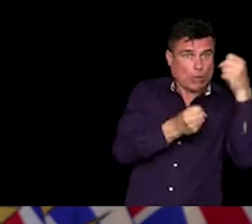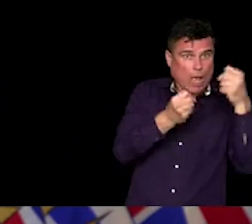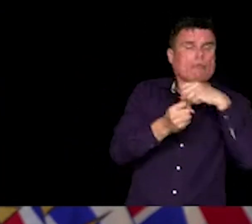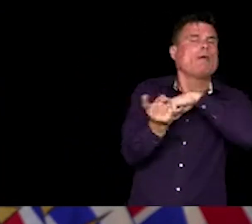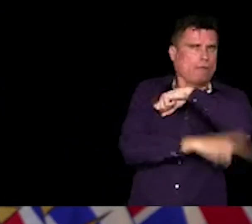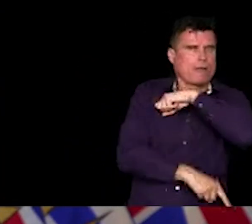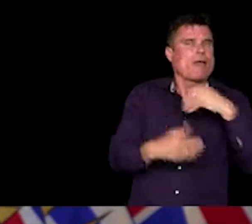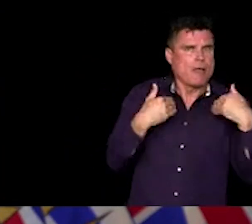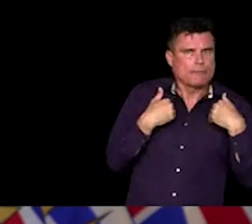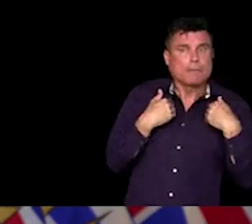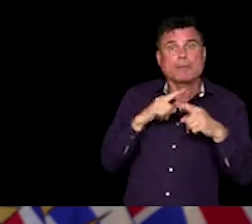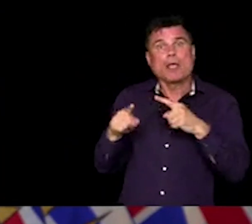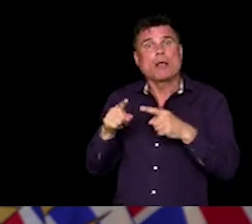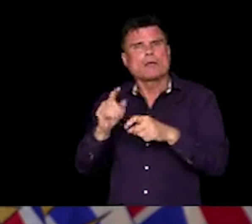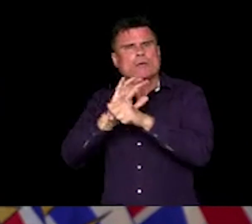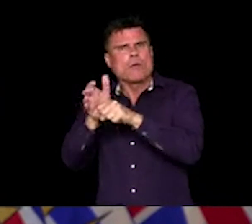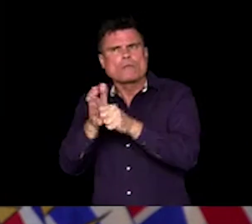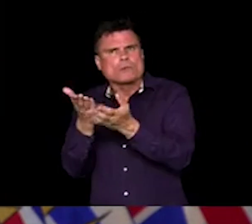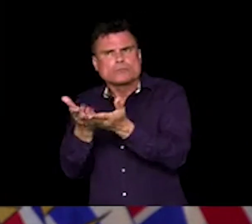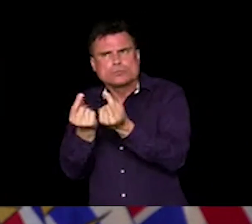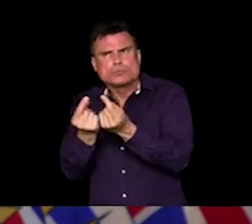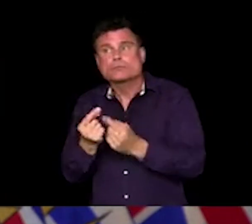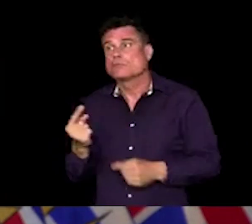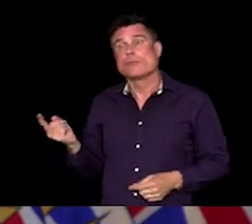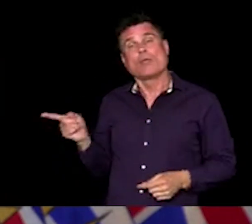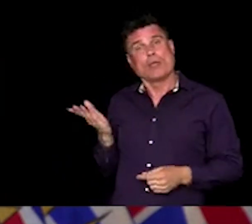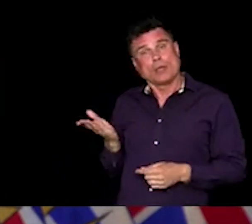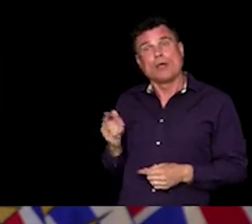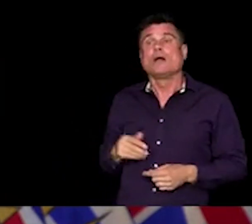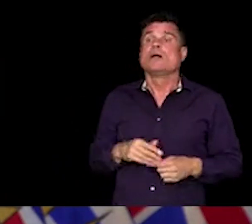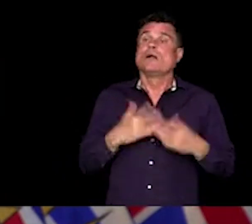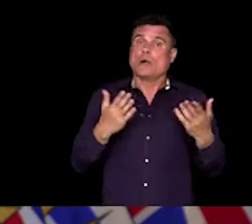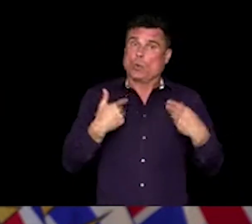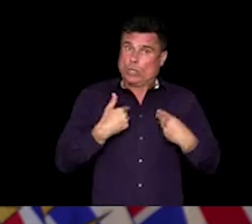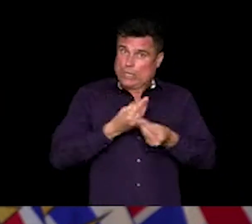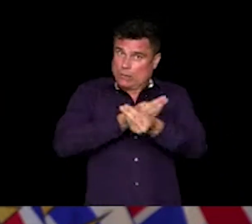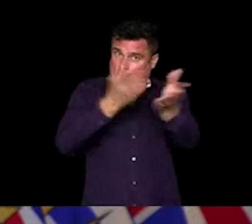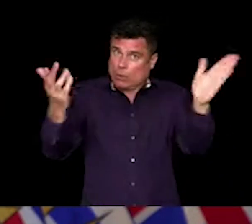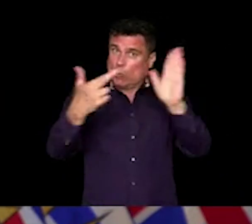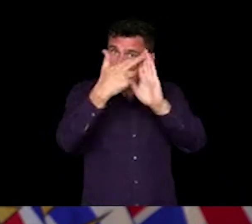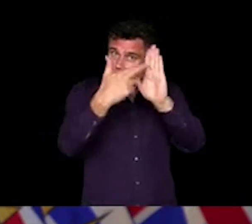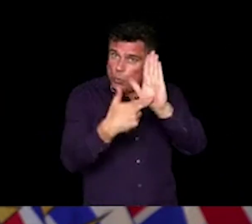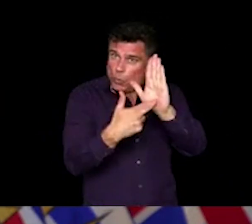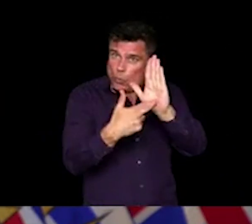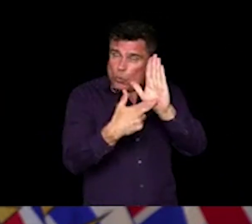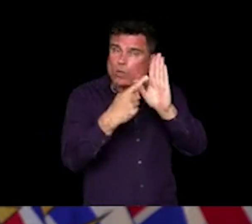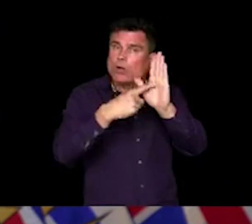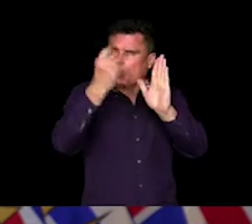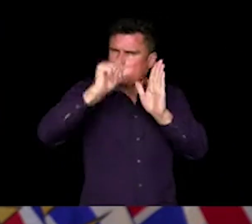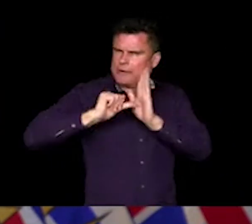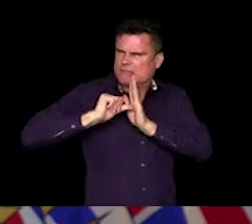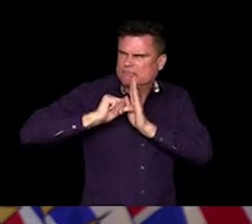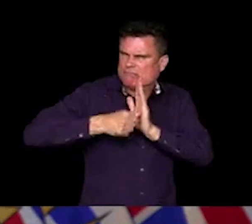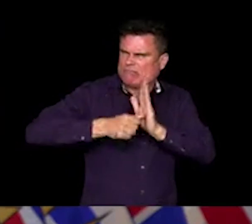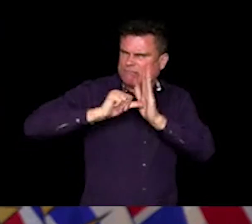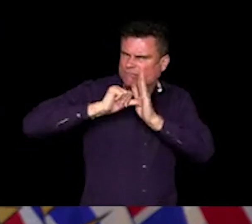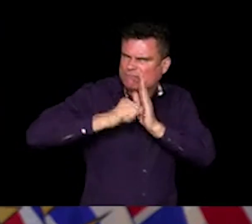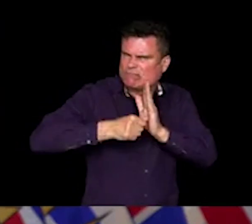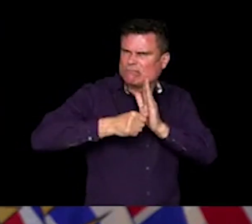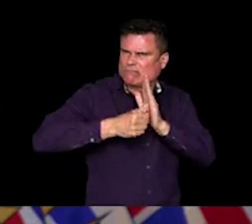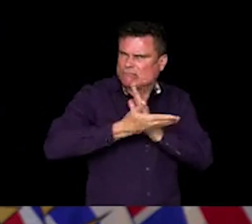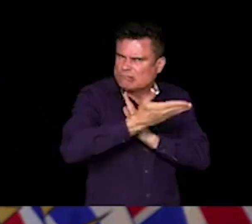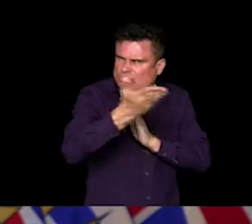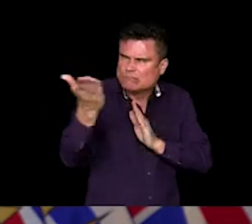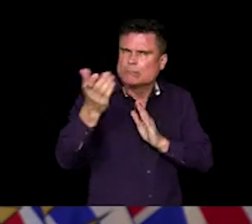do, the support they need to do it, that the vast majority of people do what is needed. And that's the approach we've taken. We do have